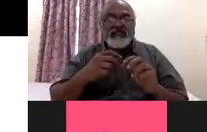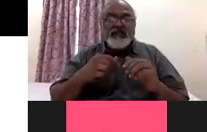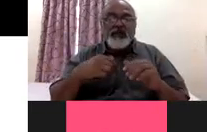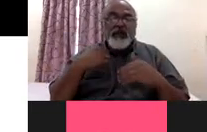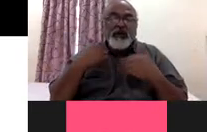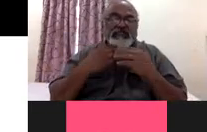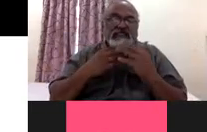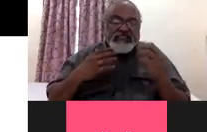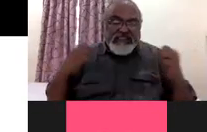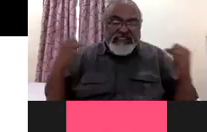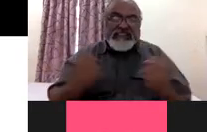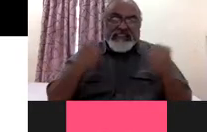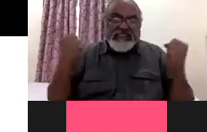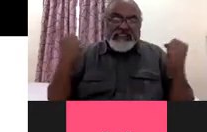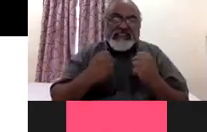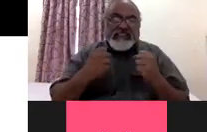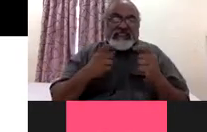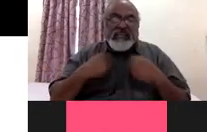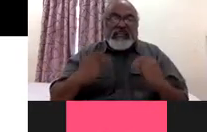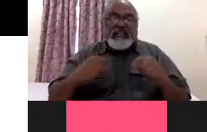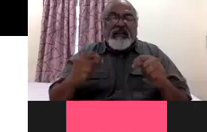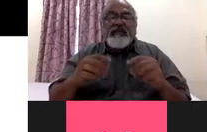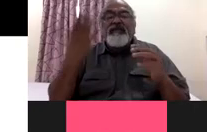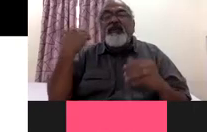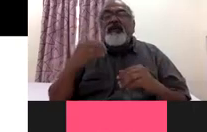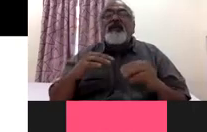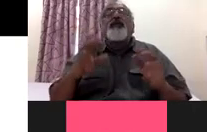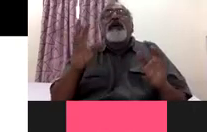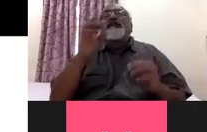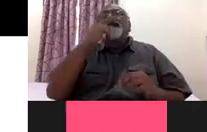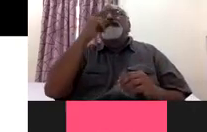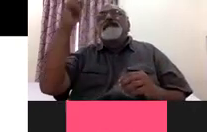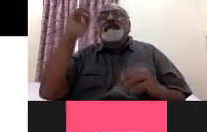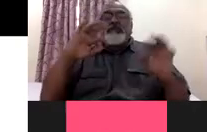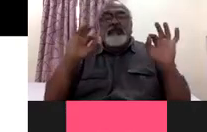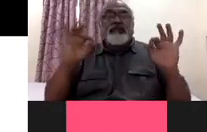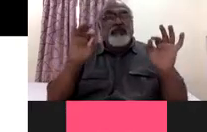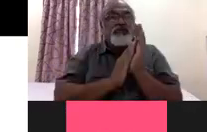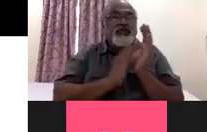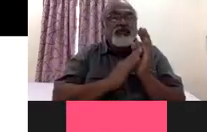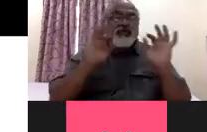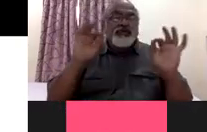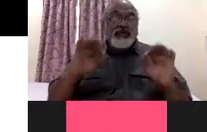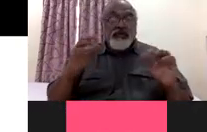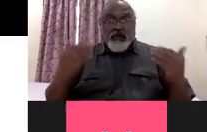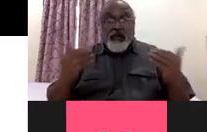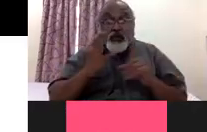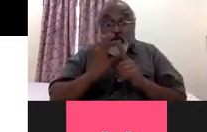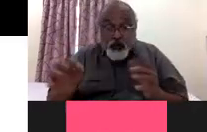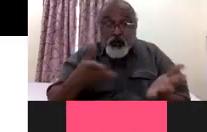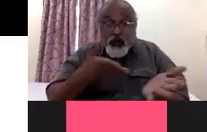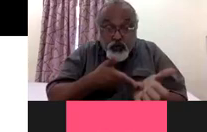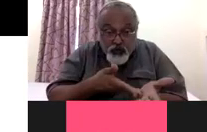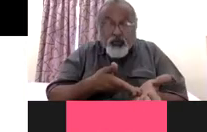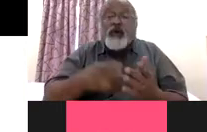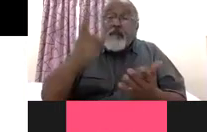at least. Now it has become, pehle kya to achha hai, kar lenge. Bohut achha hai, kar lenge. Abhi achha hai, kar lenge, nahi hai. Karna hi